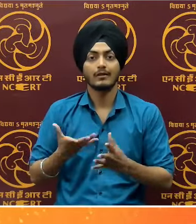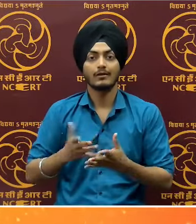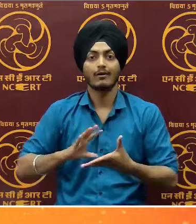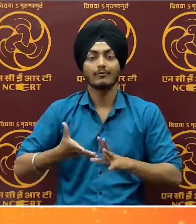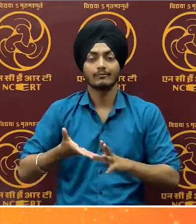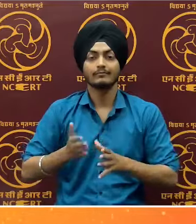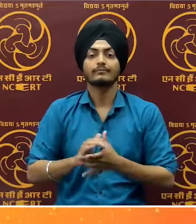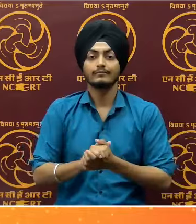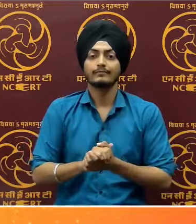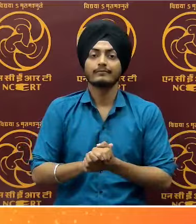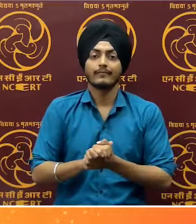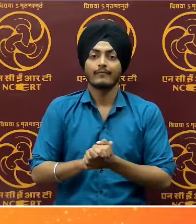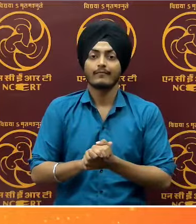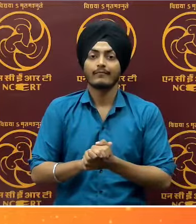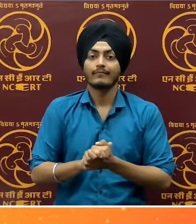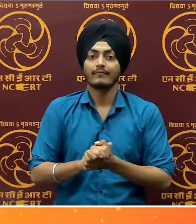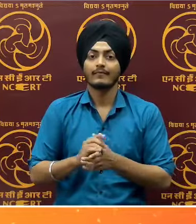your